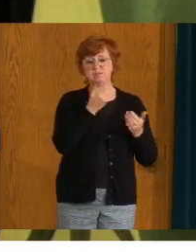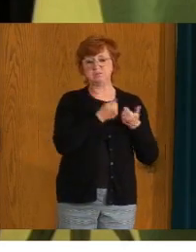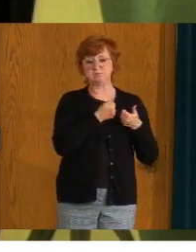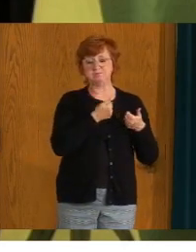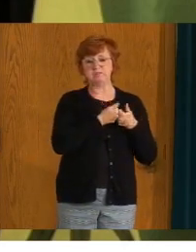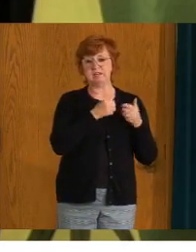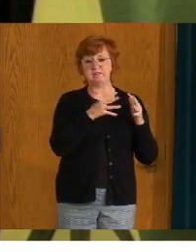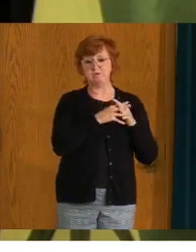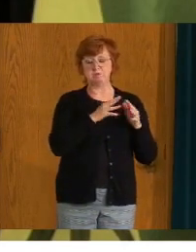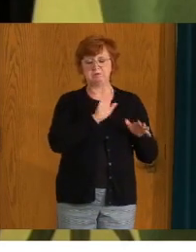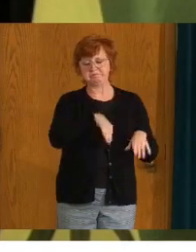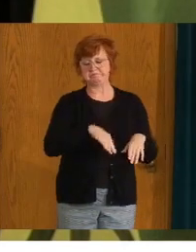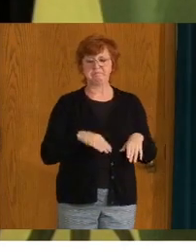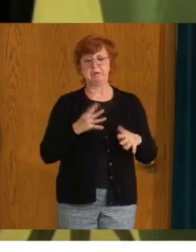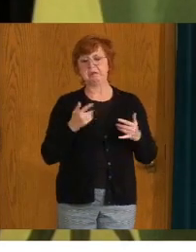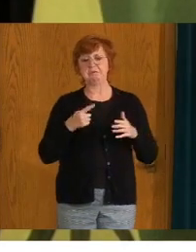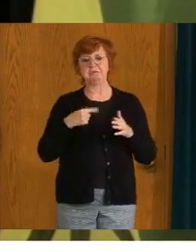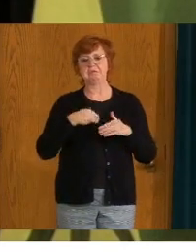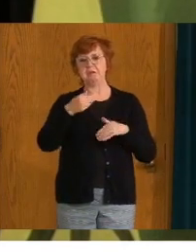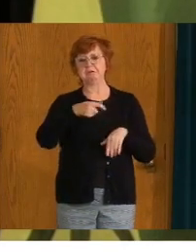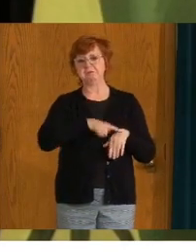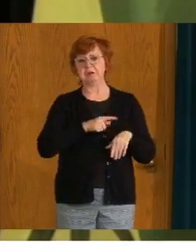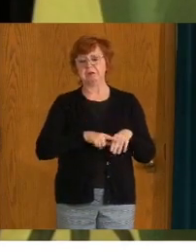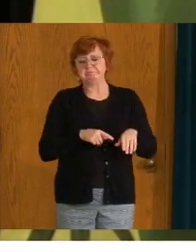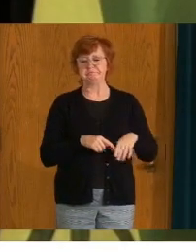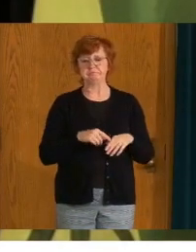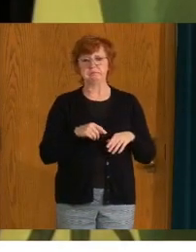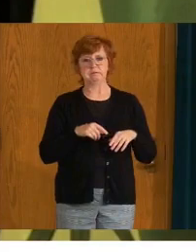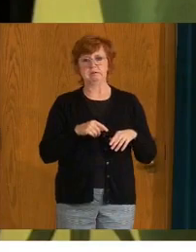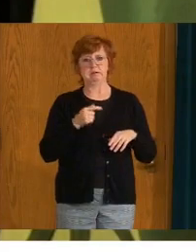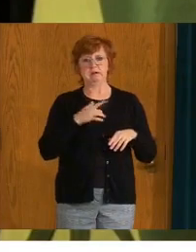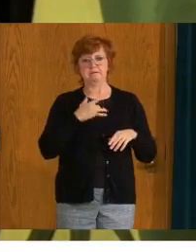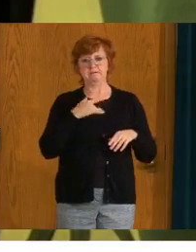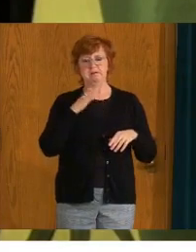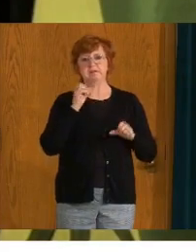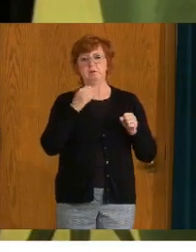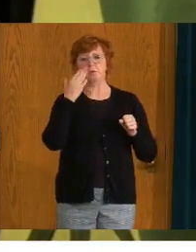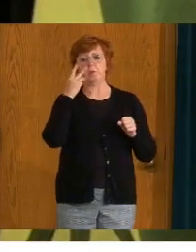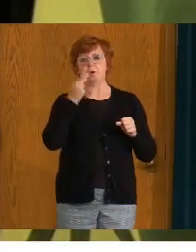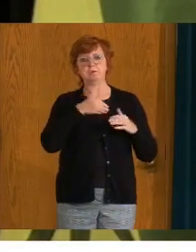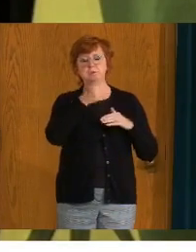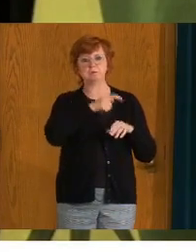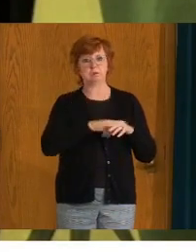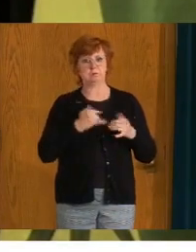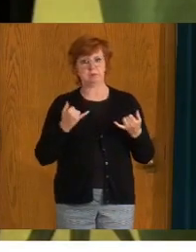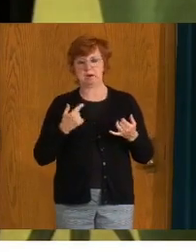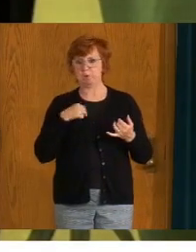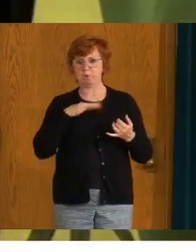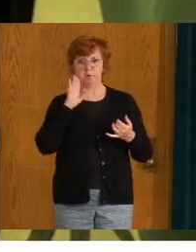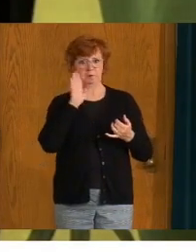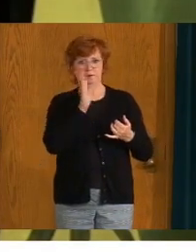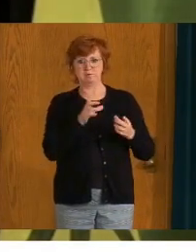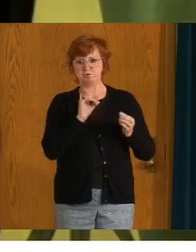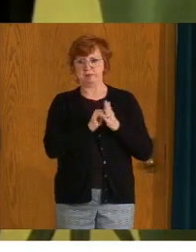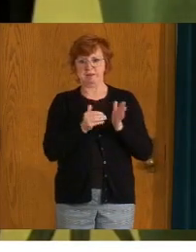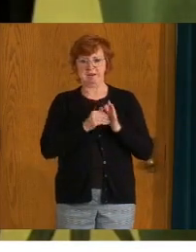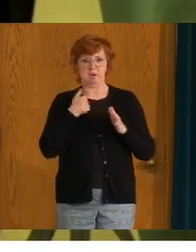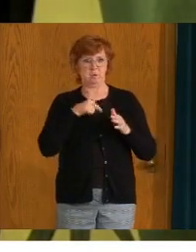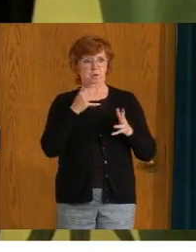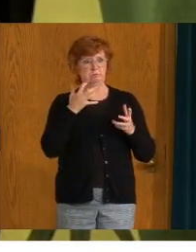now. We'll take our next question from the room, Mark. This kind of follows up on what Arthur talked about earlier, is would the